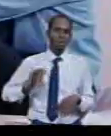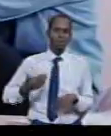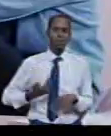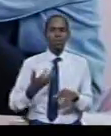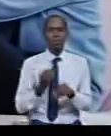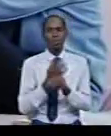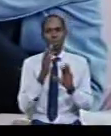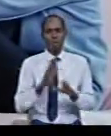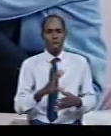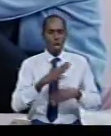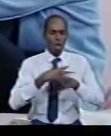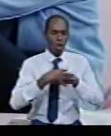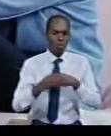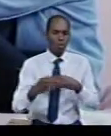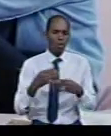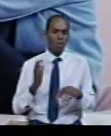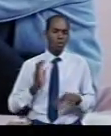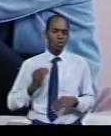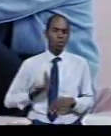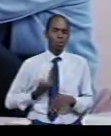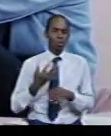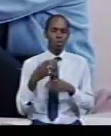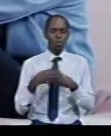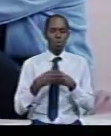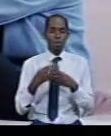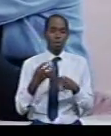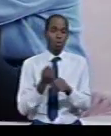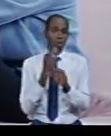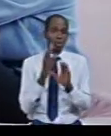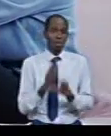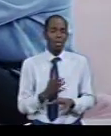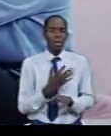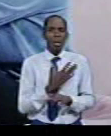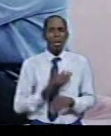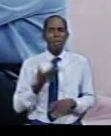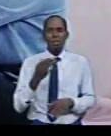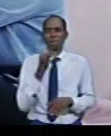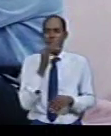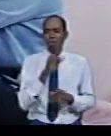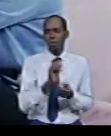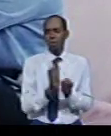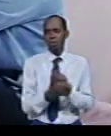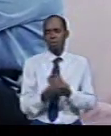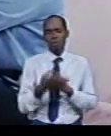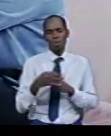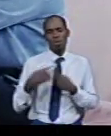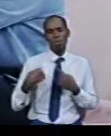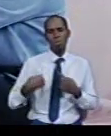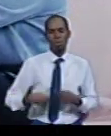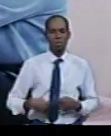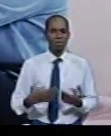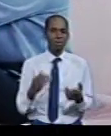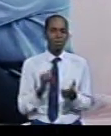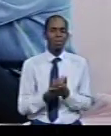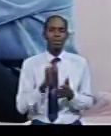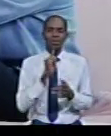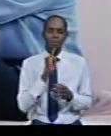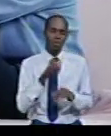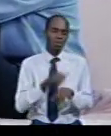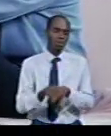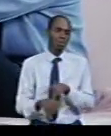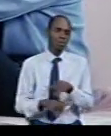soul winner. I'm going to act like the soul winner. And there is no change of heart. It's all deception. I